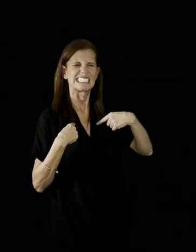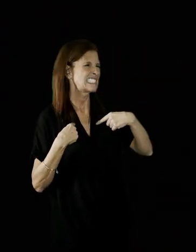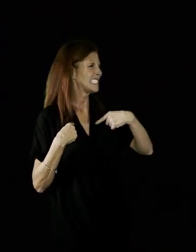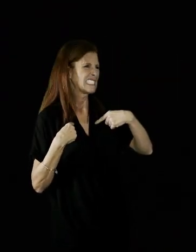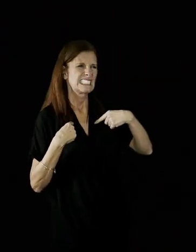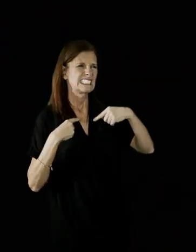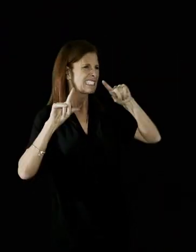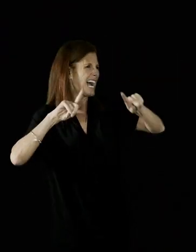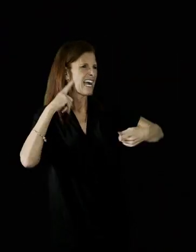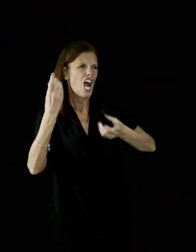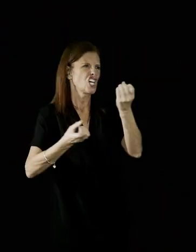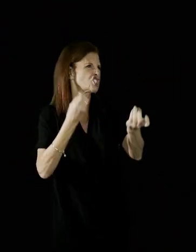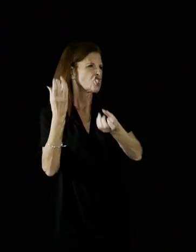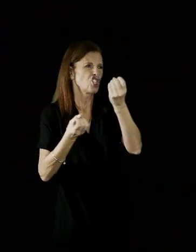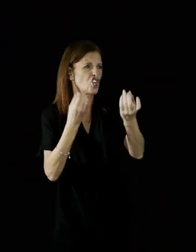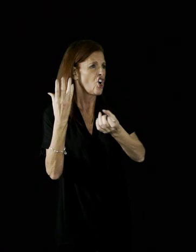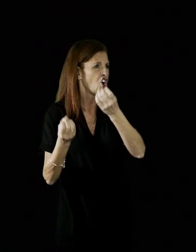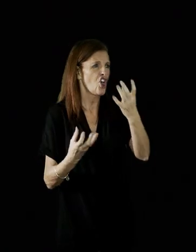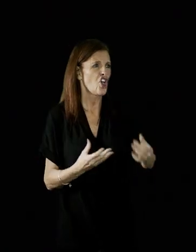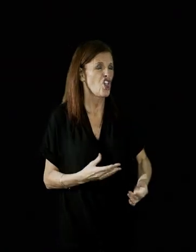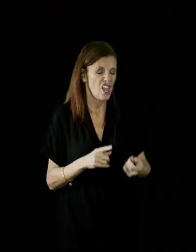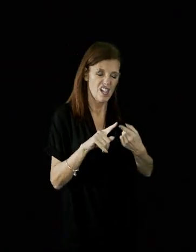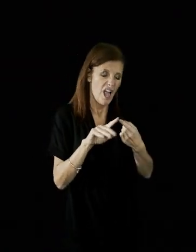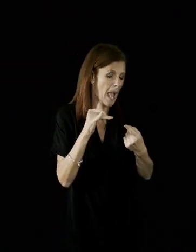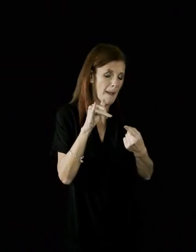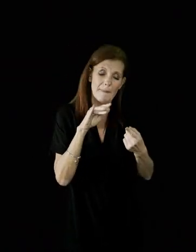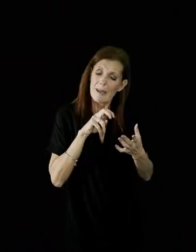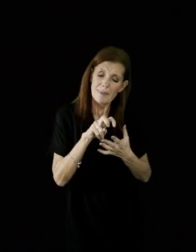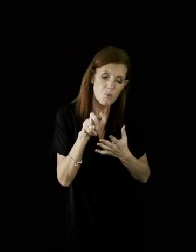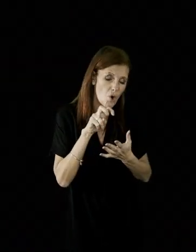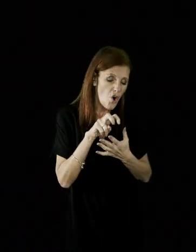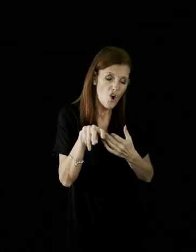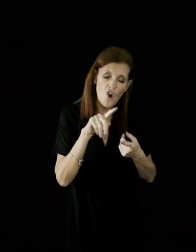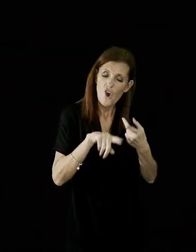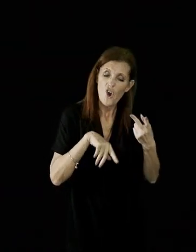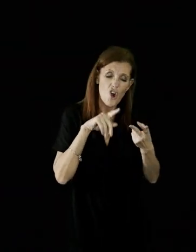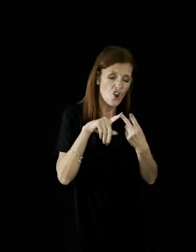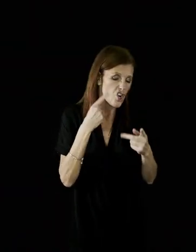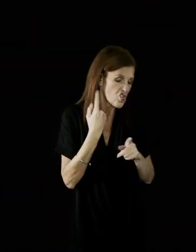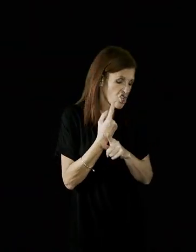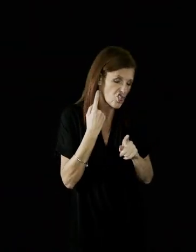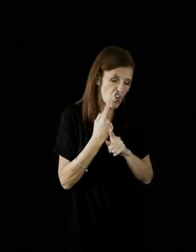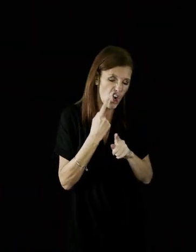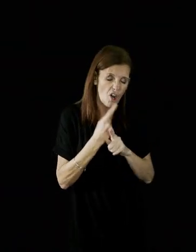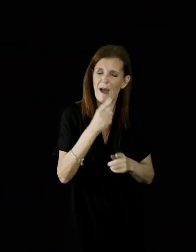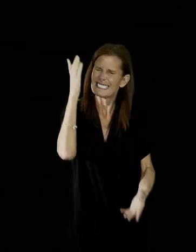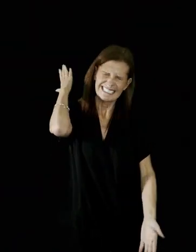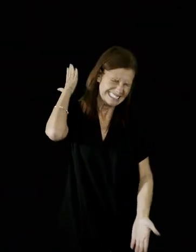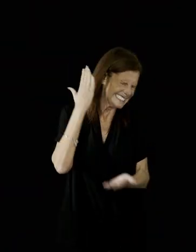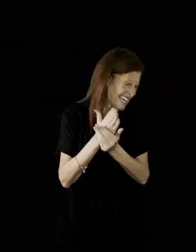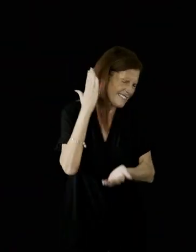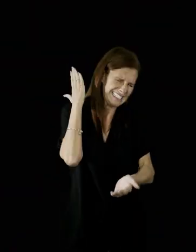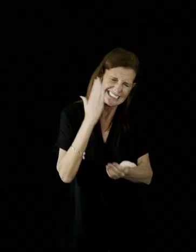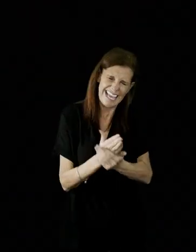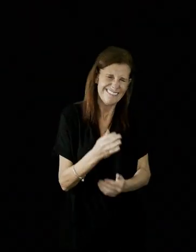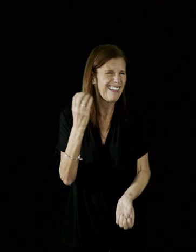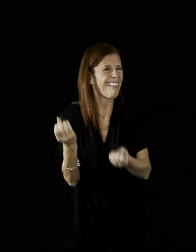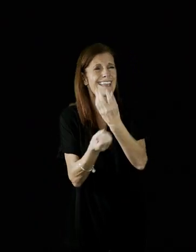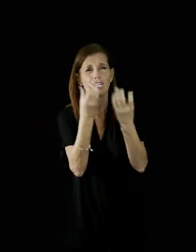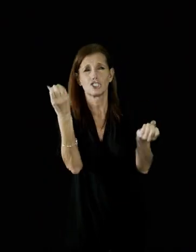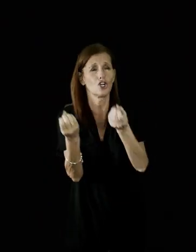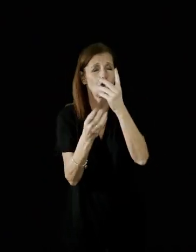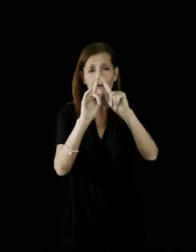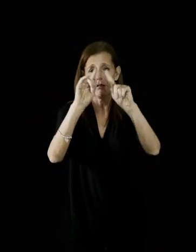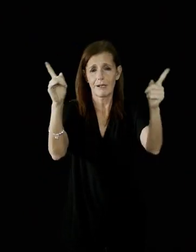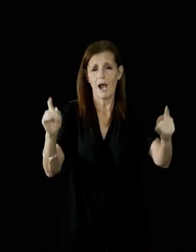Yeah, he may not be able to walk or talk, but stop investing in clown college. That's definitely not going to happen. Which, ironically, is what my parents think I do now.